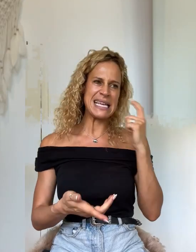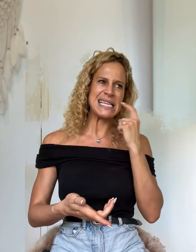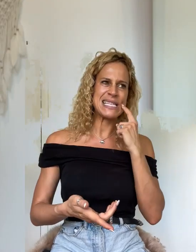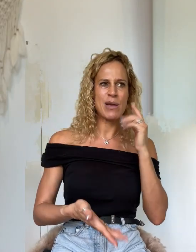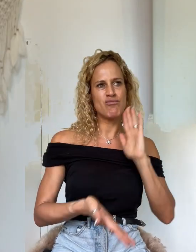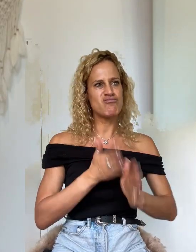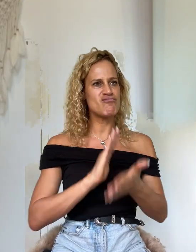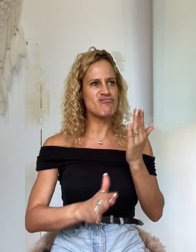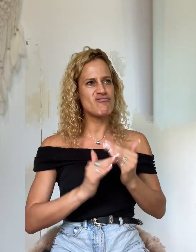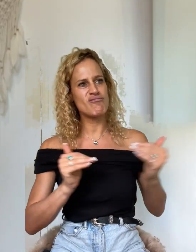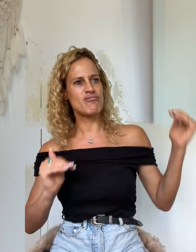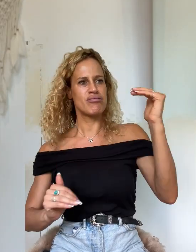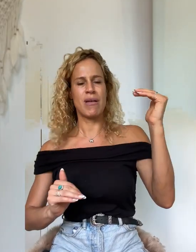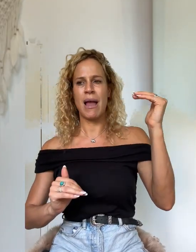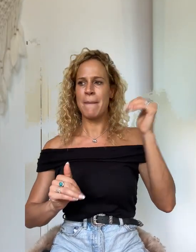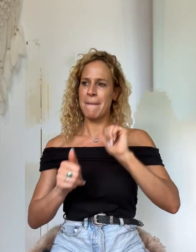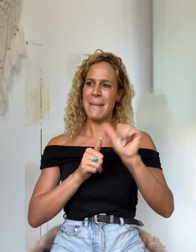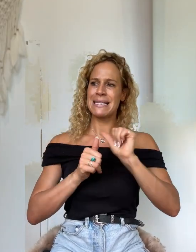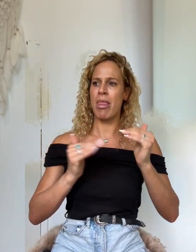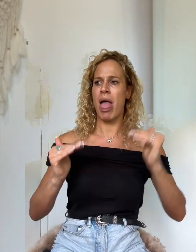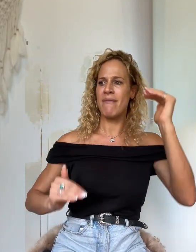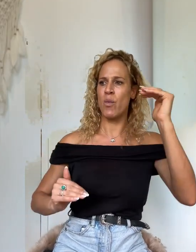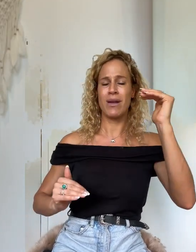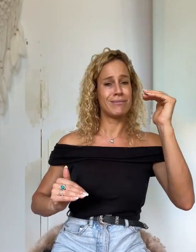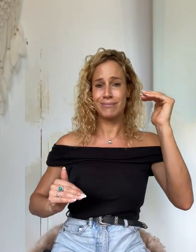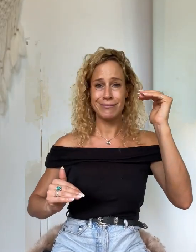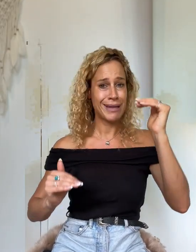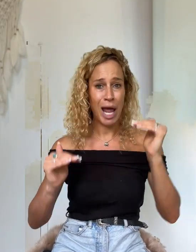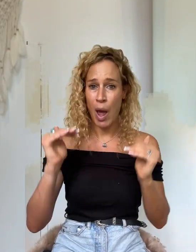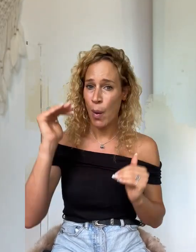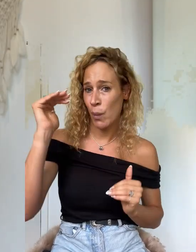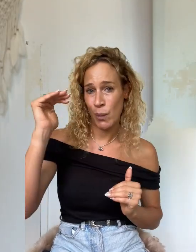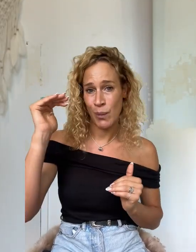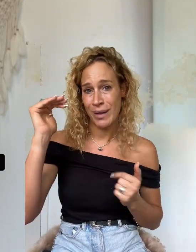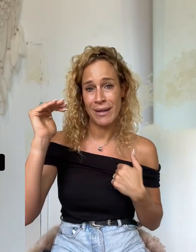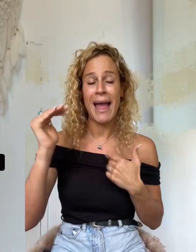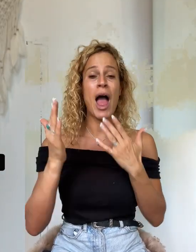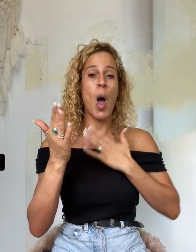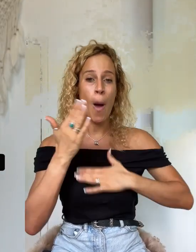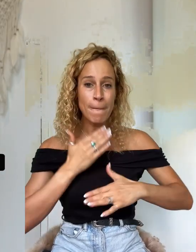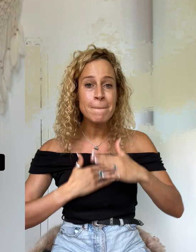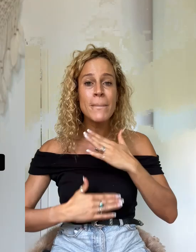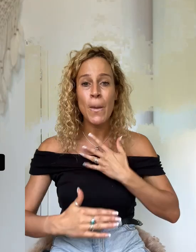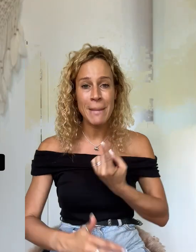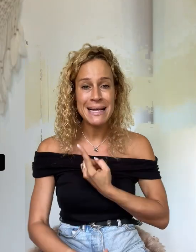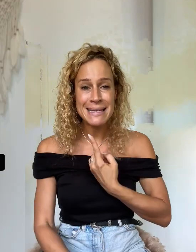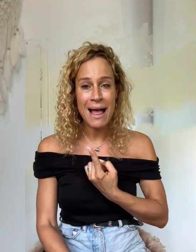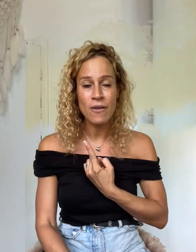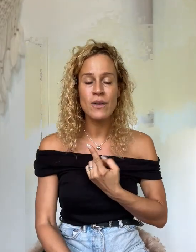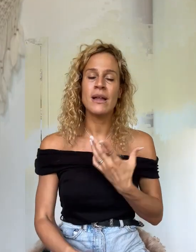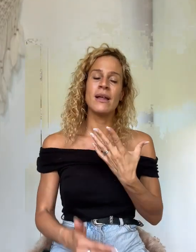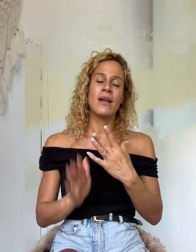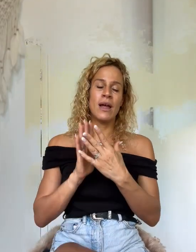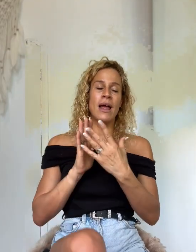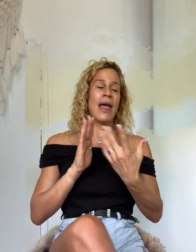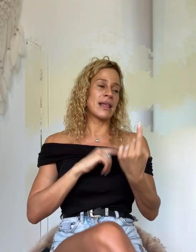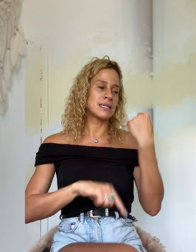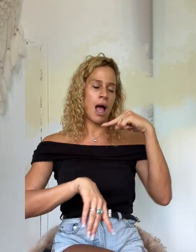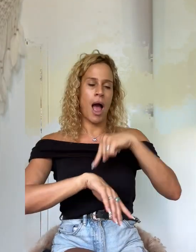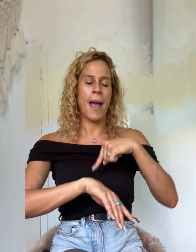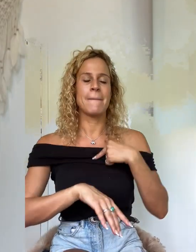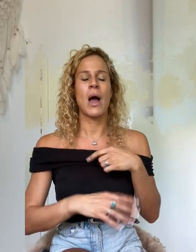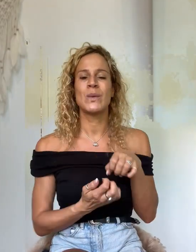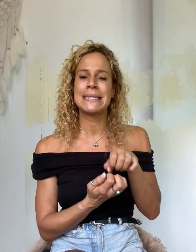than everyone else. I remember I was engaged to an American man. That's another story. And I was over in America. And in America, they've all got